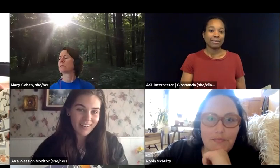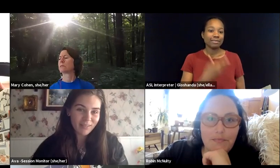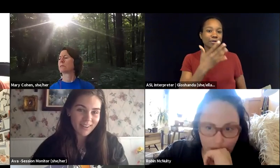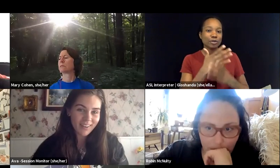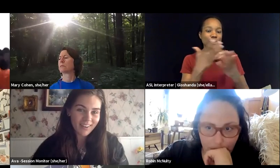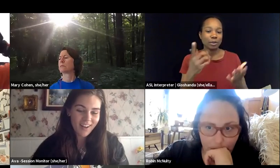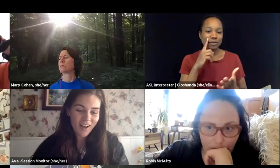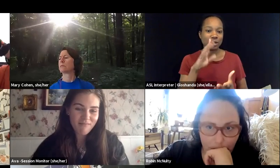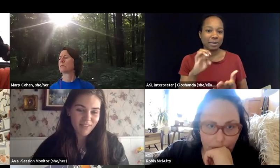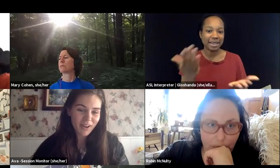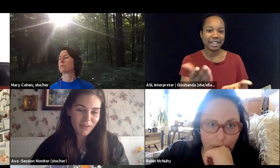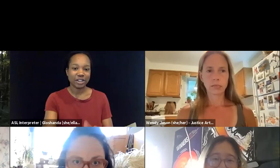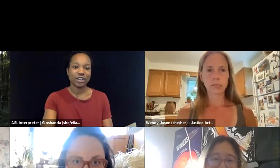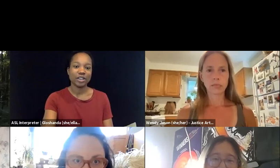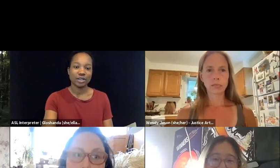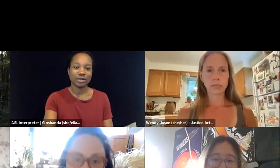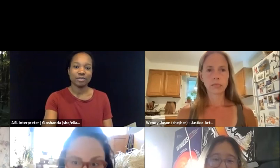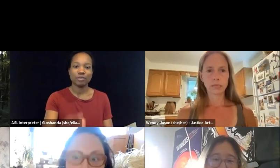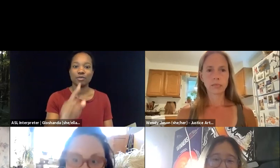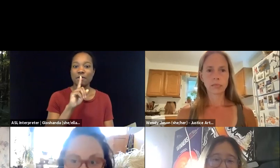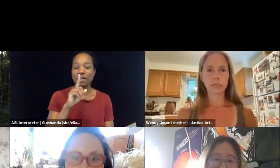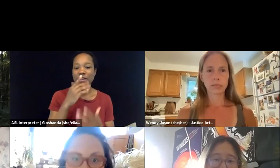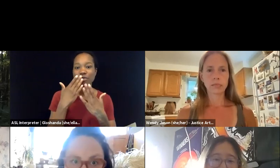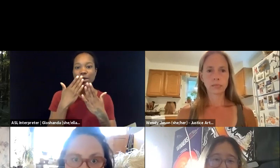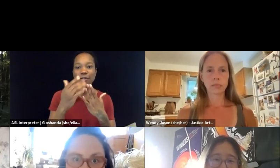here, and we are very grateful for all that you